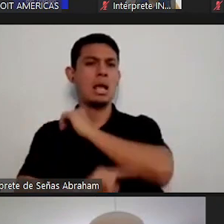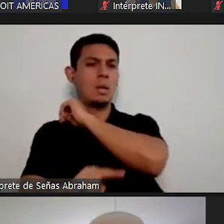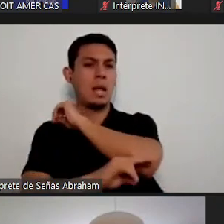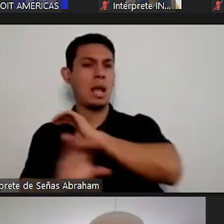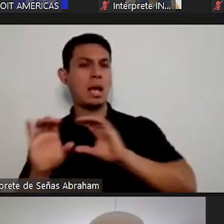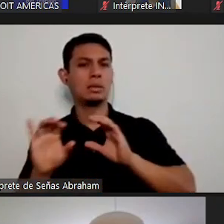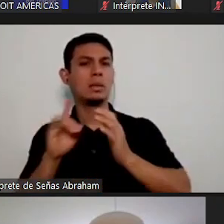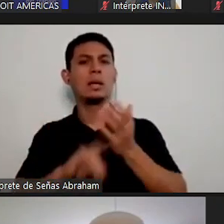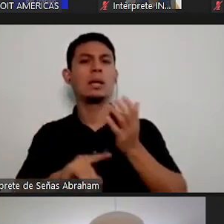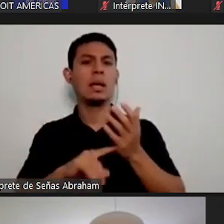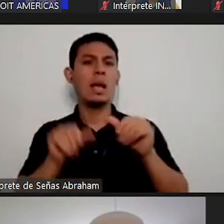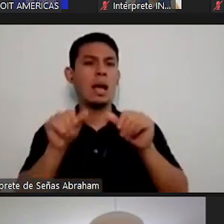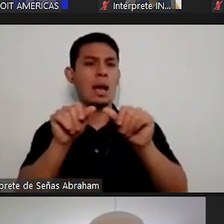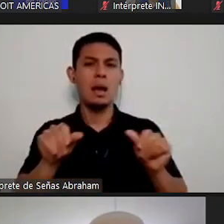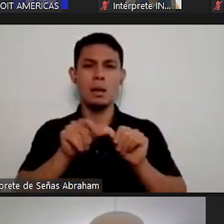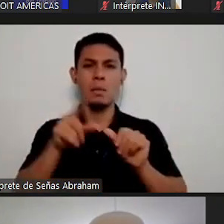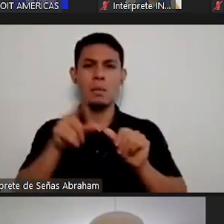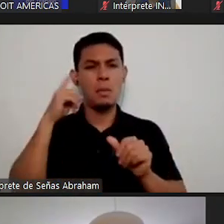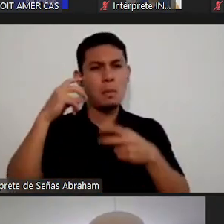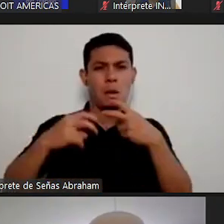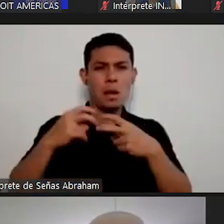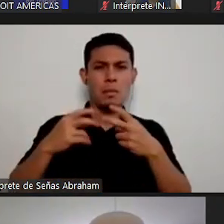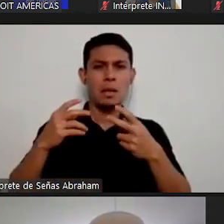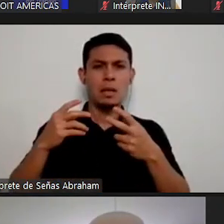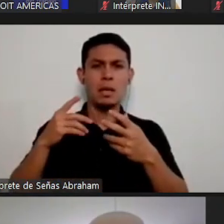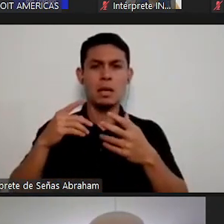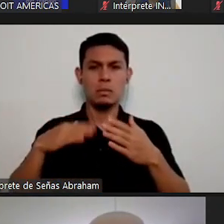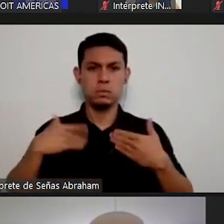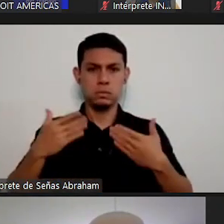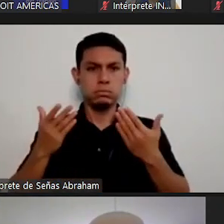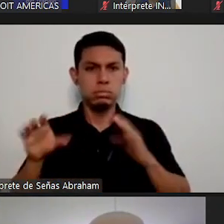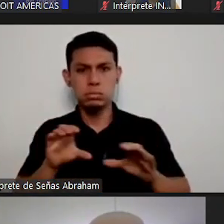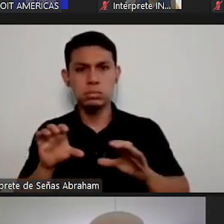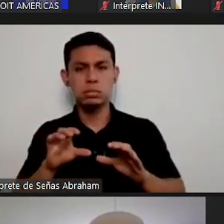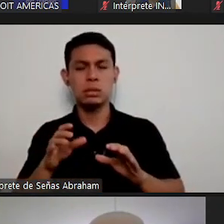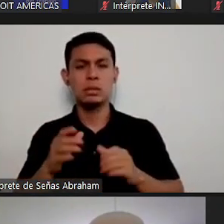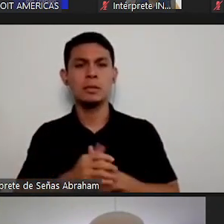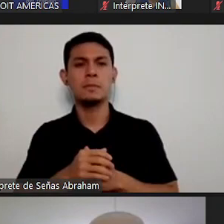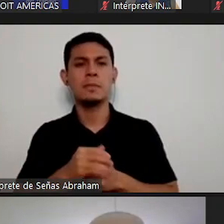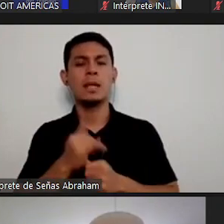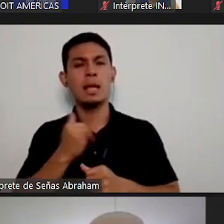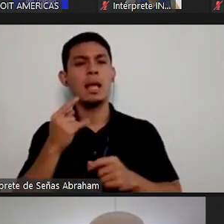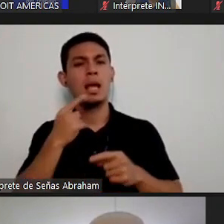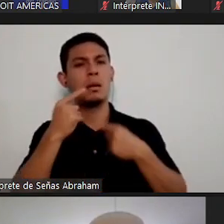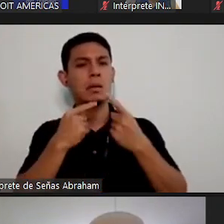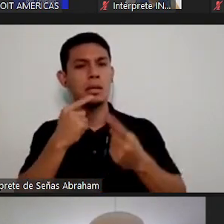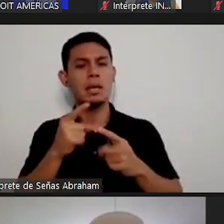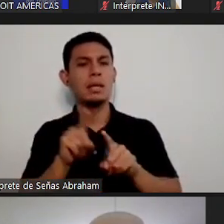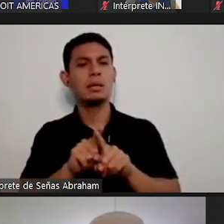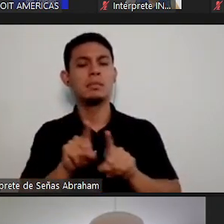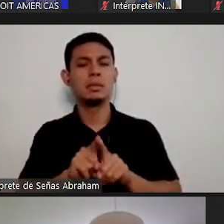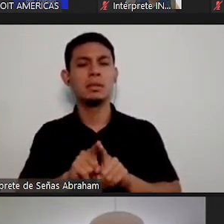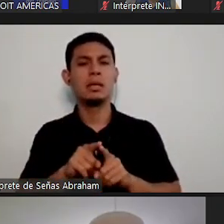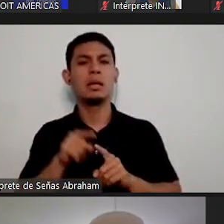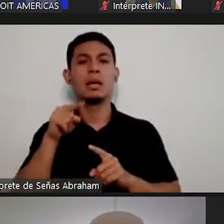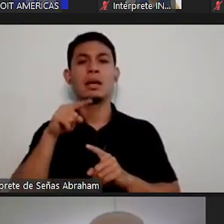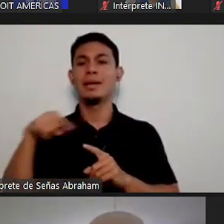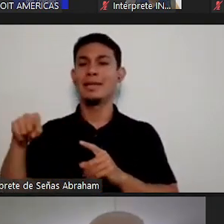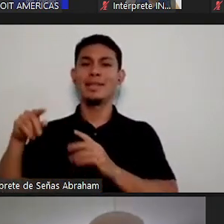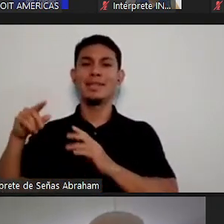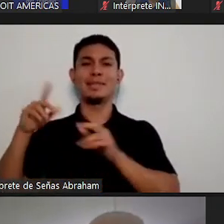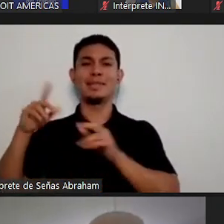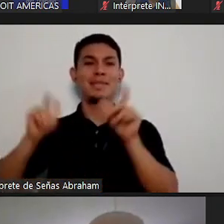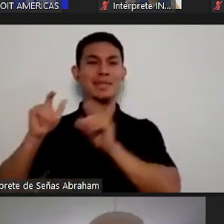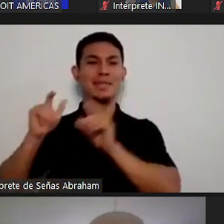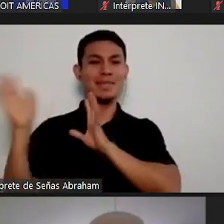national action plan what are the areas of our attention to the problems that you think that are impertinent and also